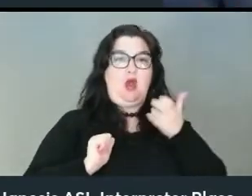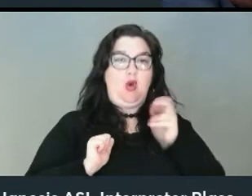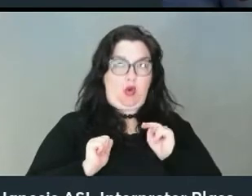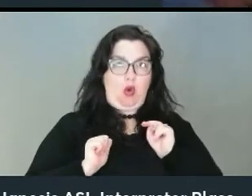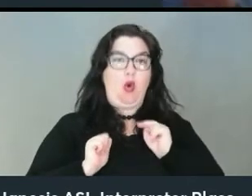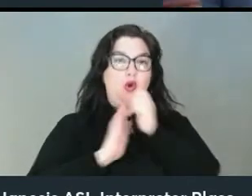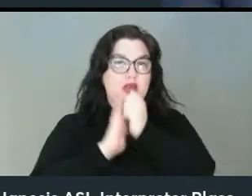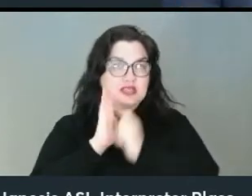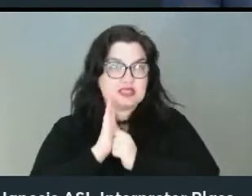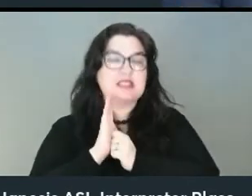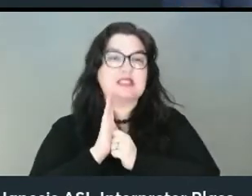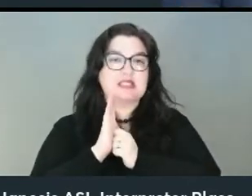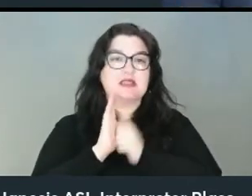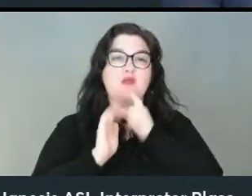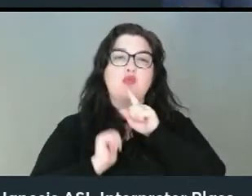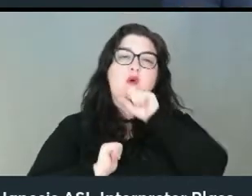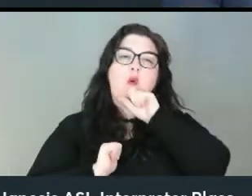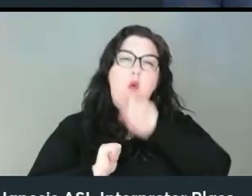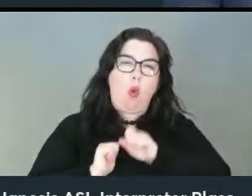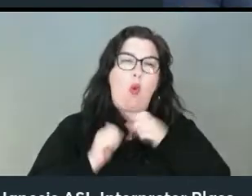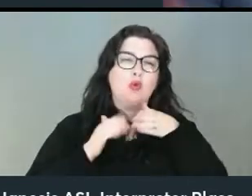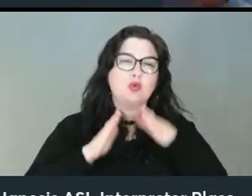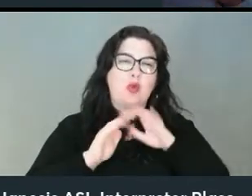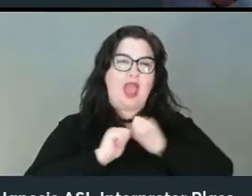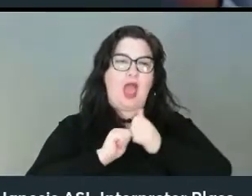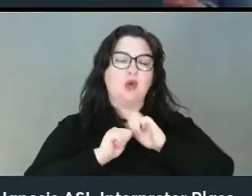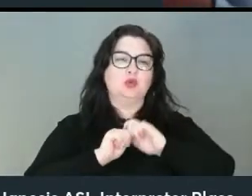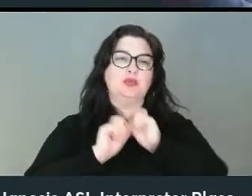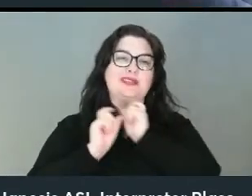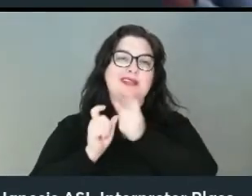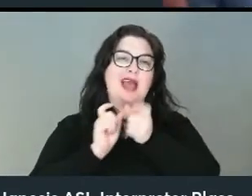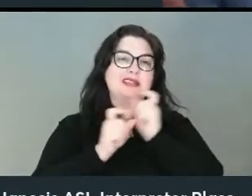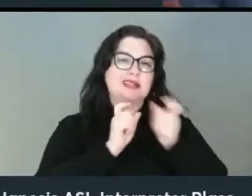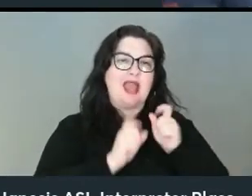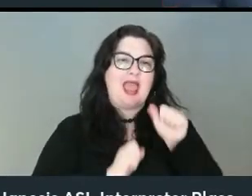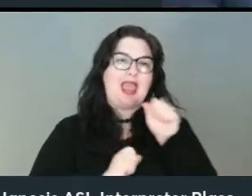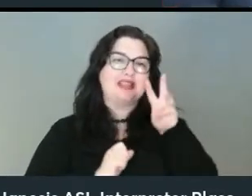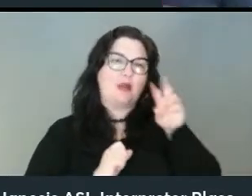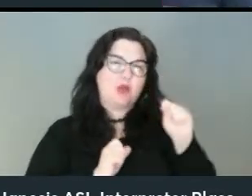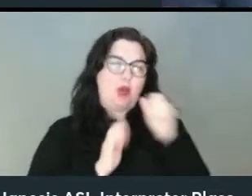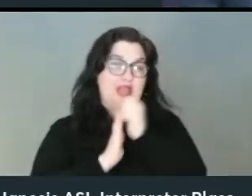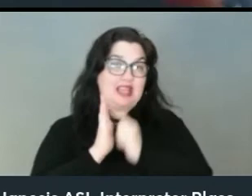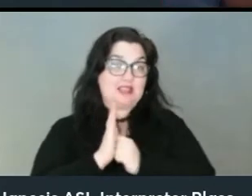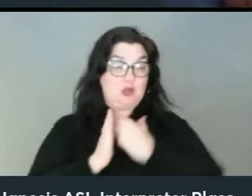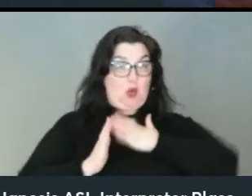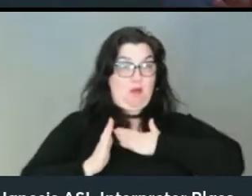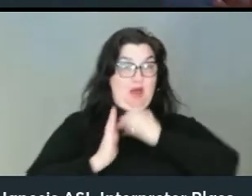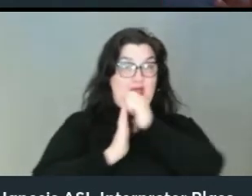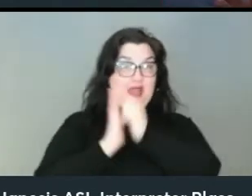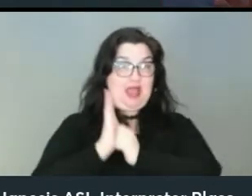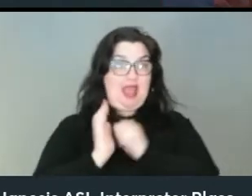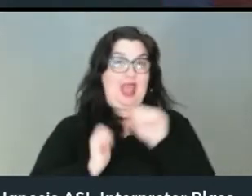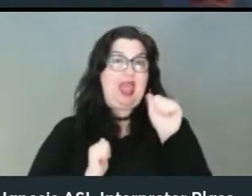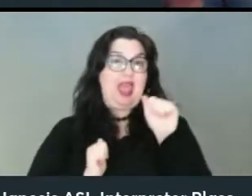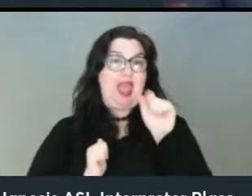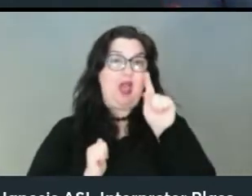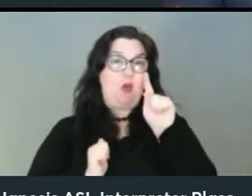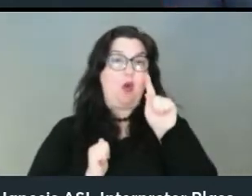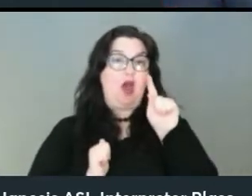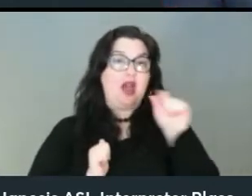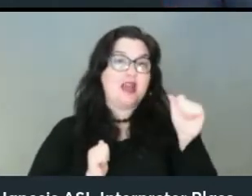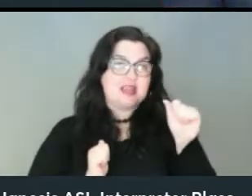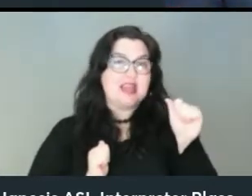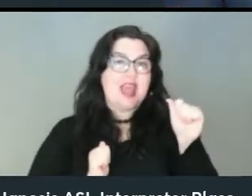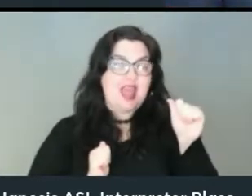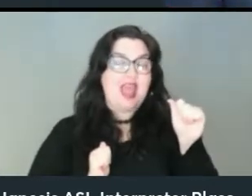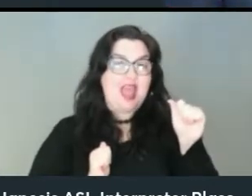accounts. This is sort of an older way to designate an AWS account. So my account, this account that you're looking at, A1A, with apologies for anybody watching this demo